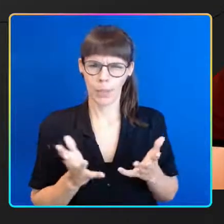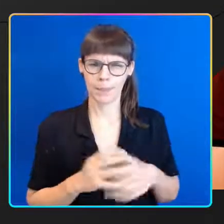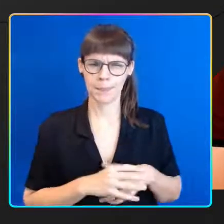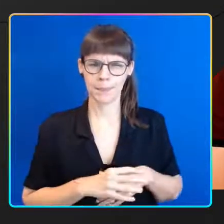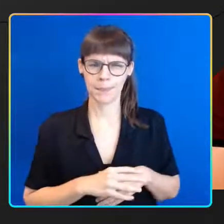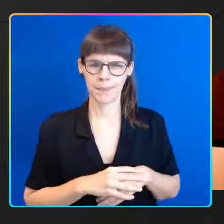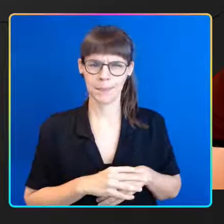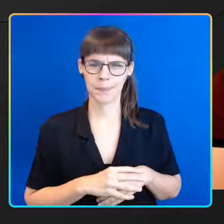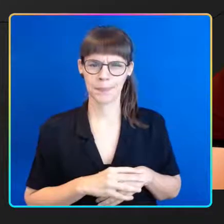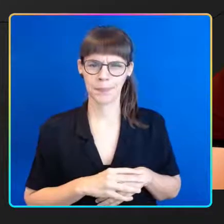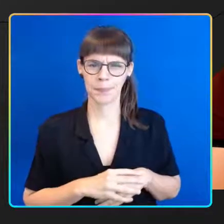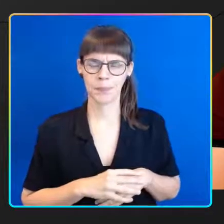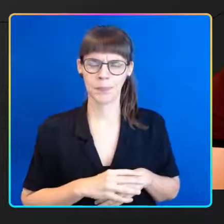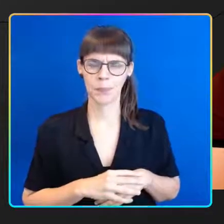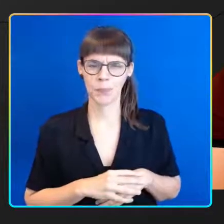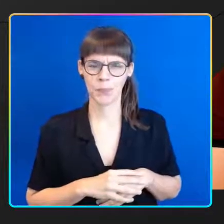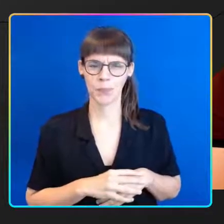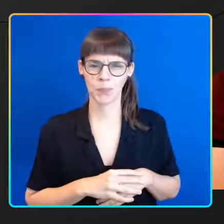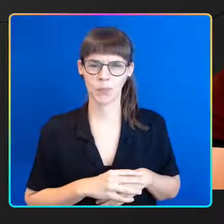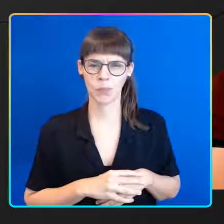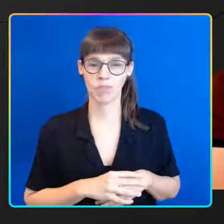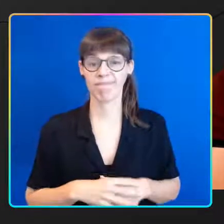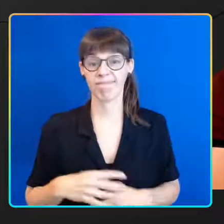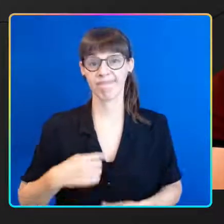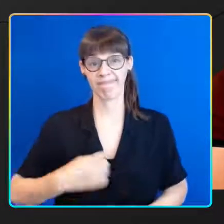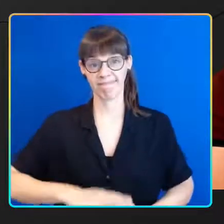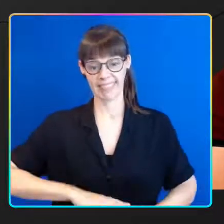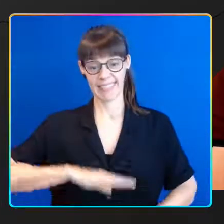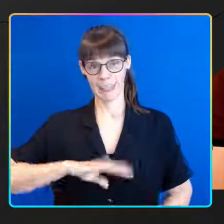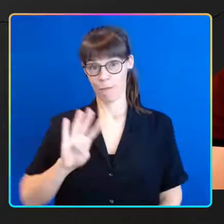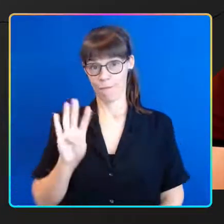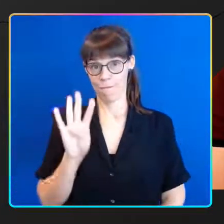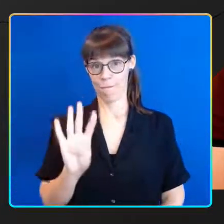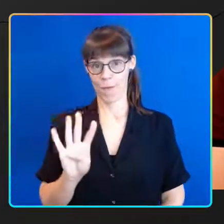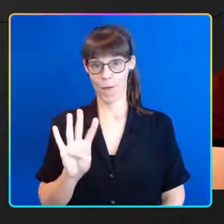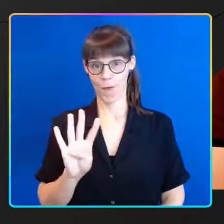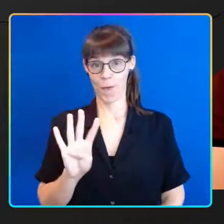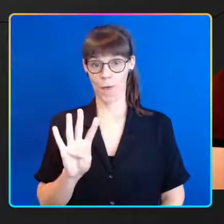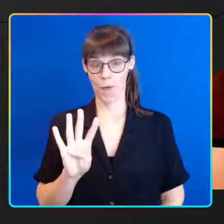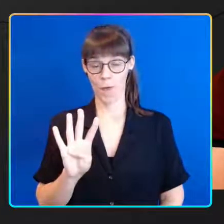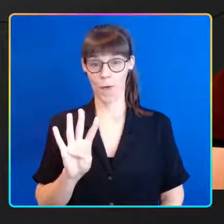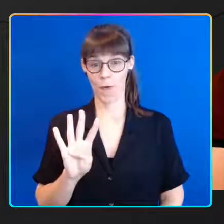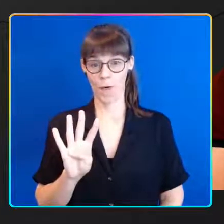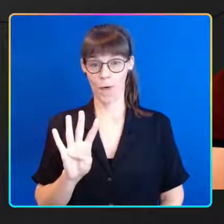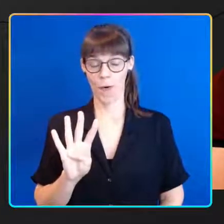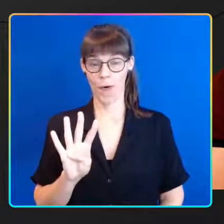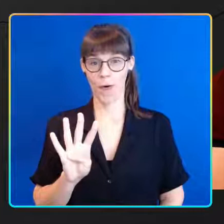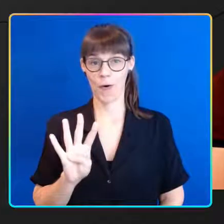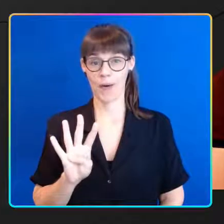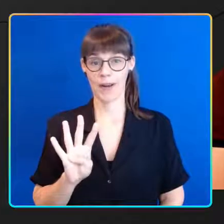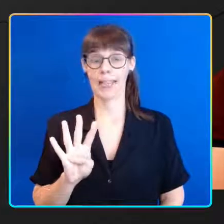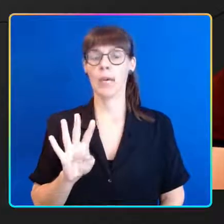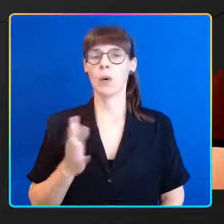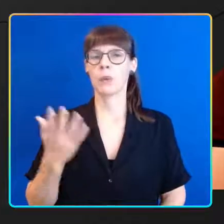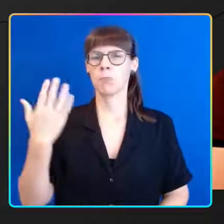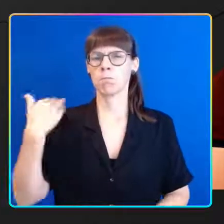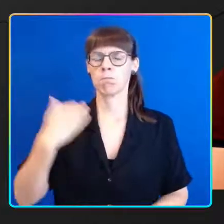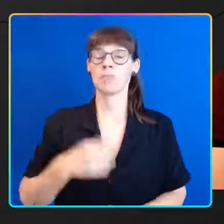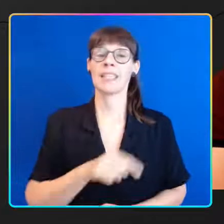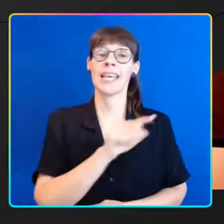It was when I was 4 years old. It was an Olivetti PC1. It was 1989. It